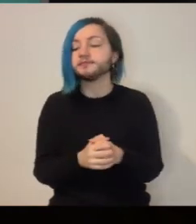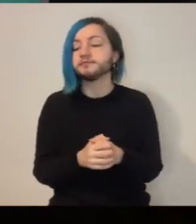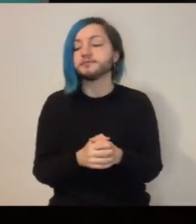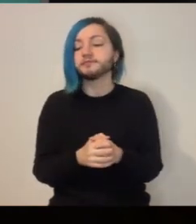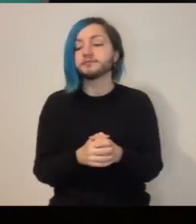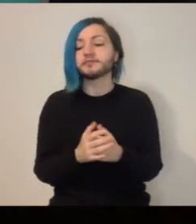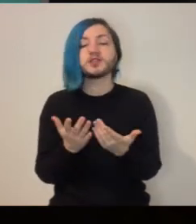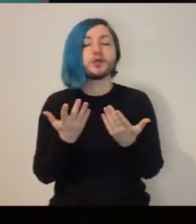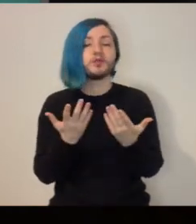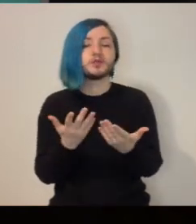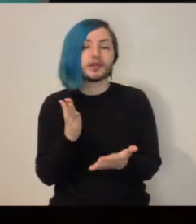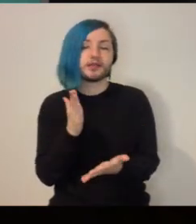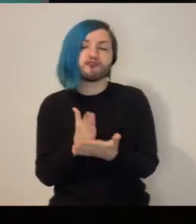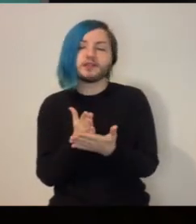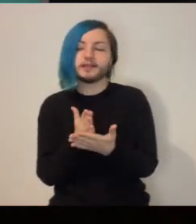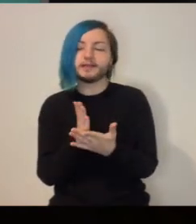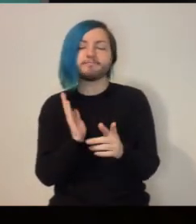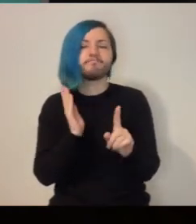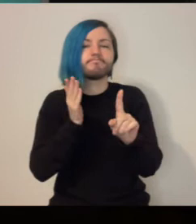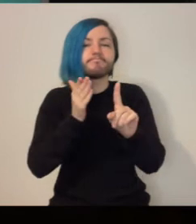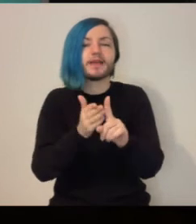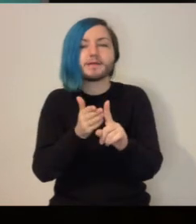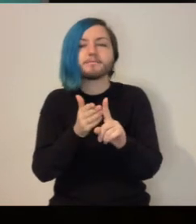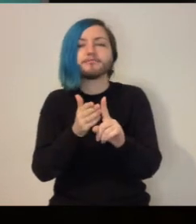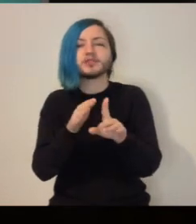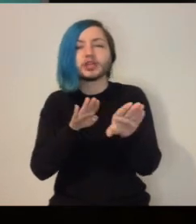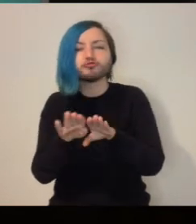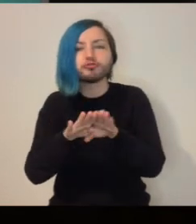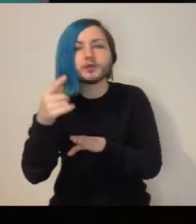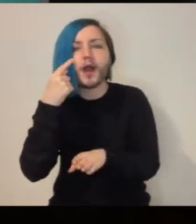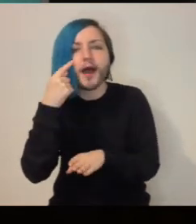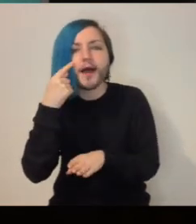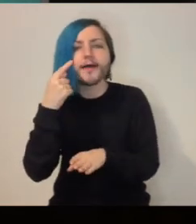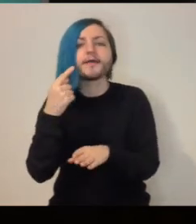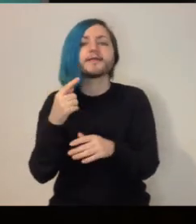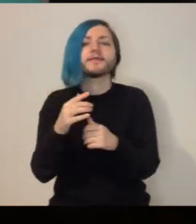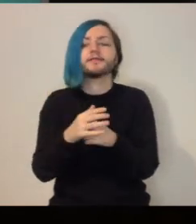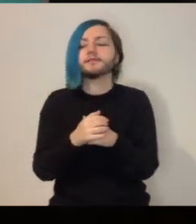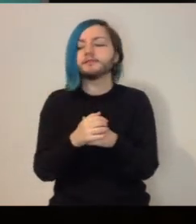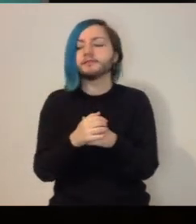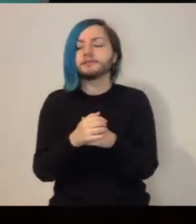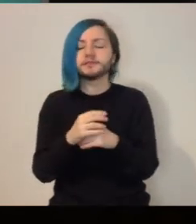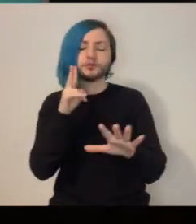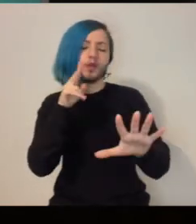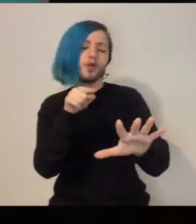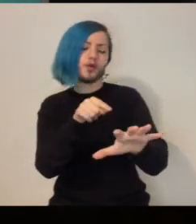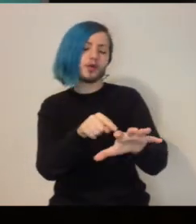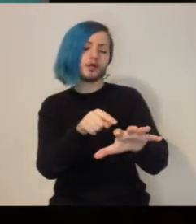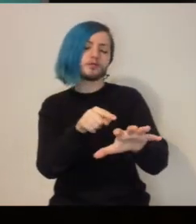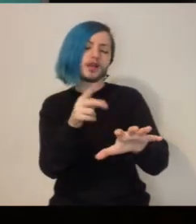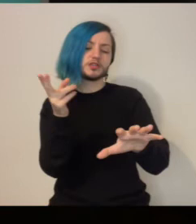So this is much more about an exercise for loosening up, training the eye to reduce your